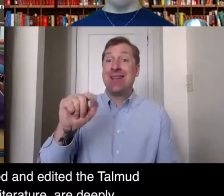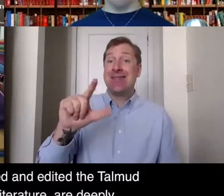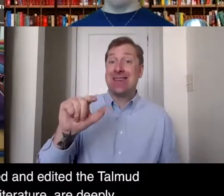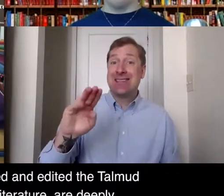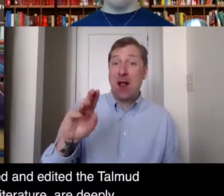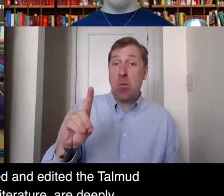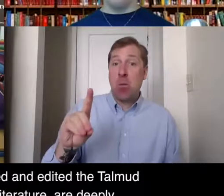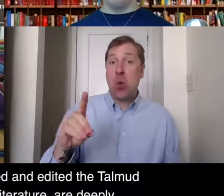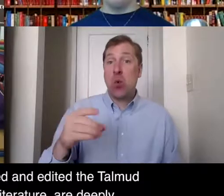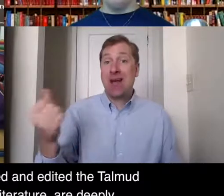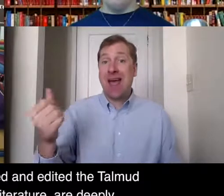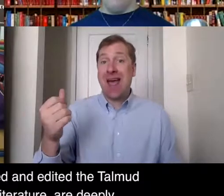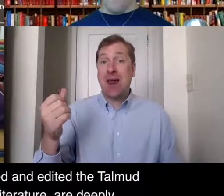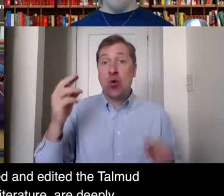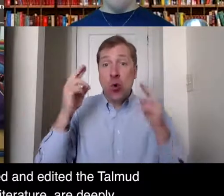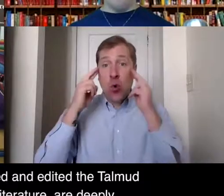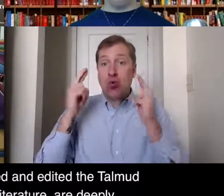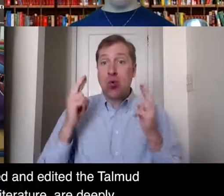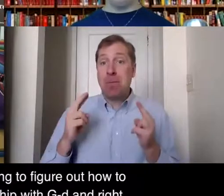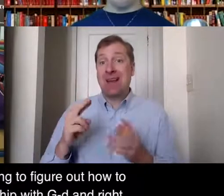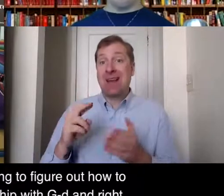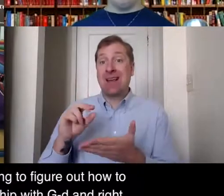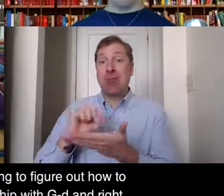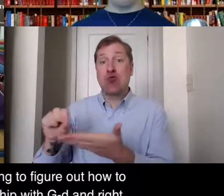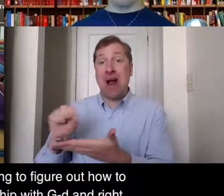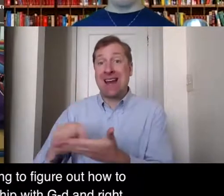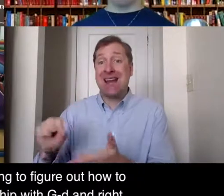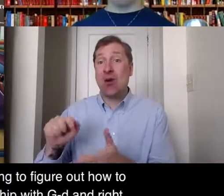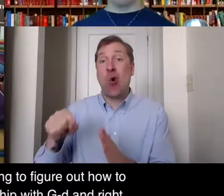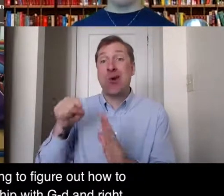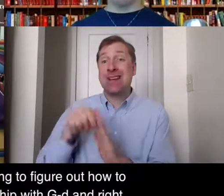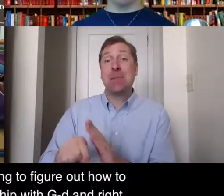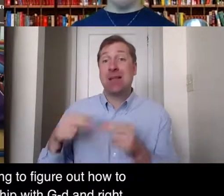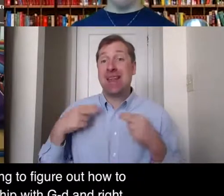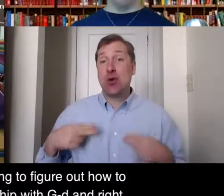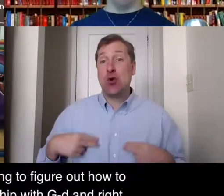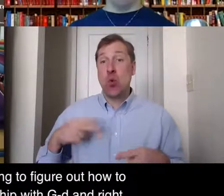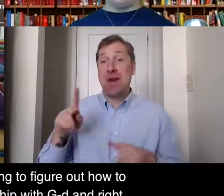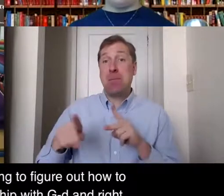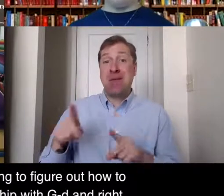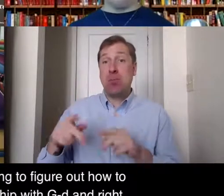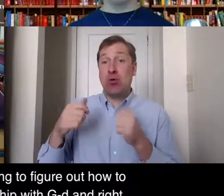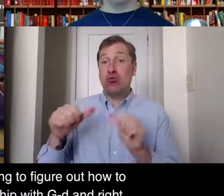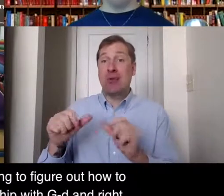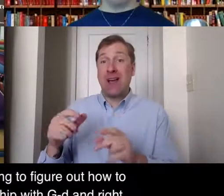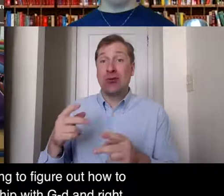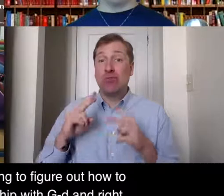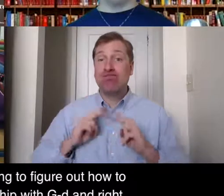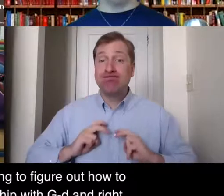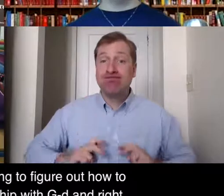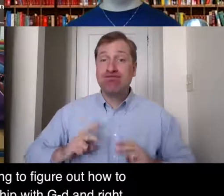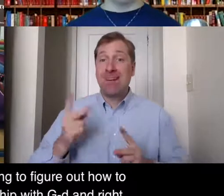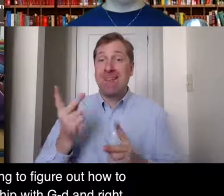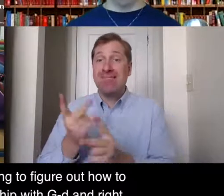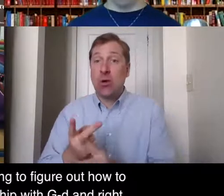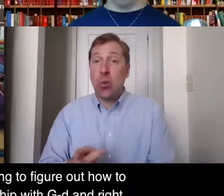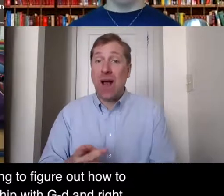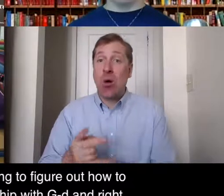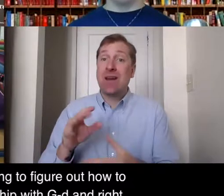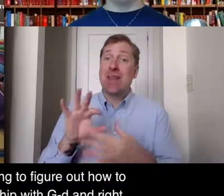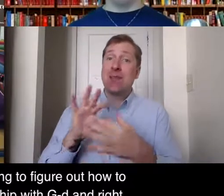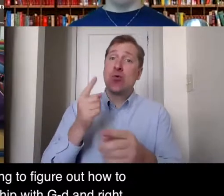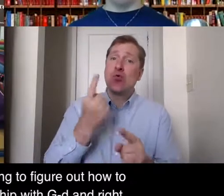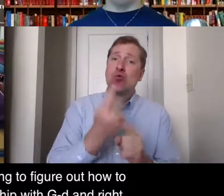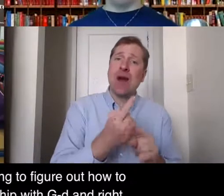rabbinic literature are deeply human people seeking to figure out how to live in right relationship with God